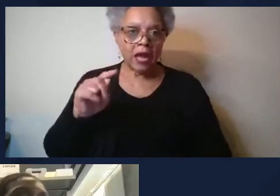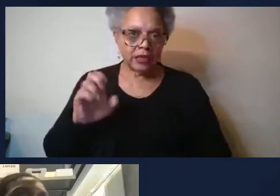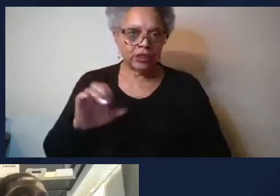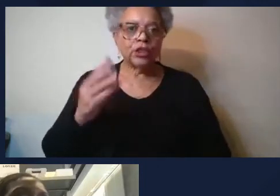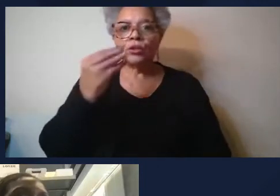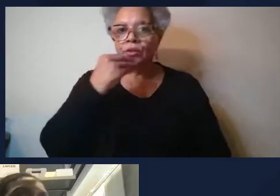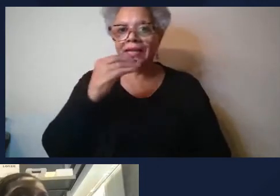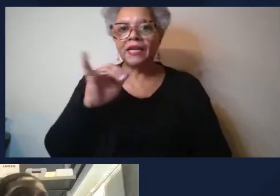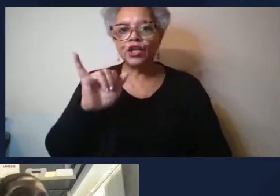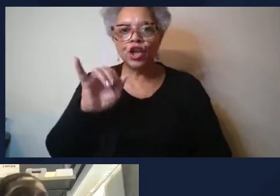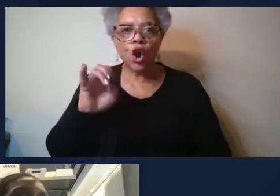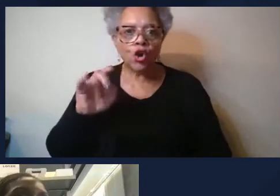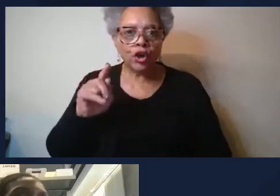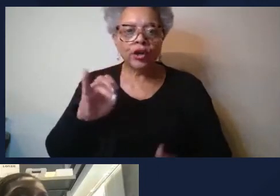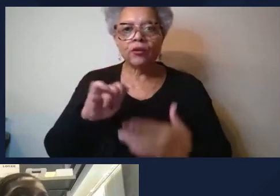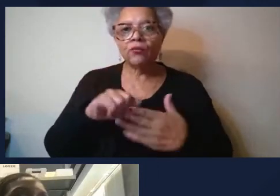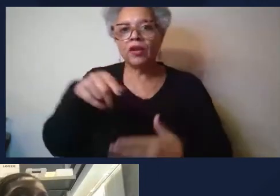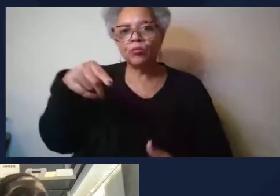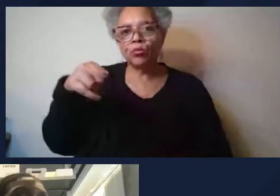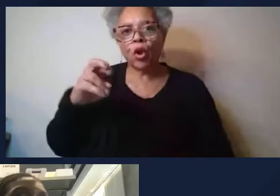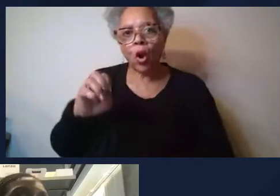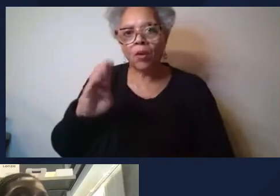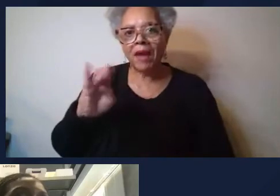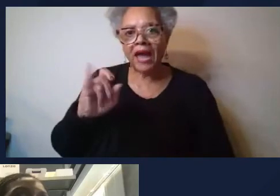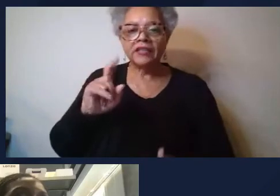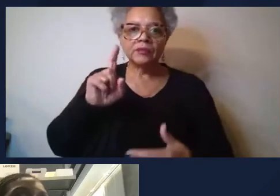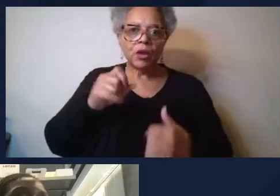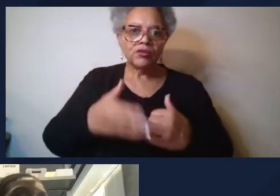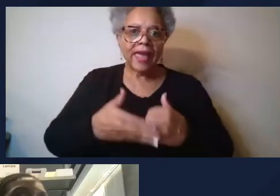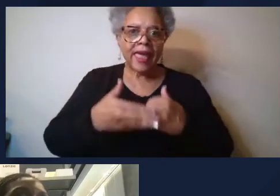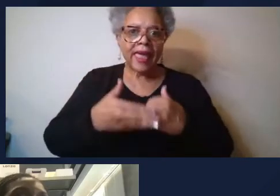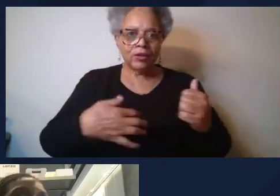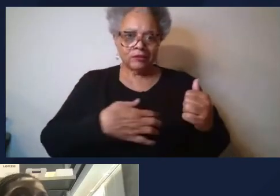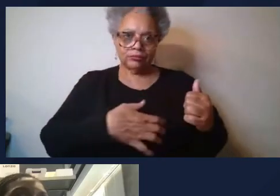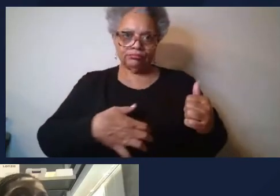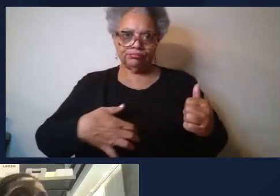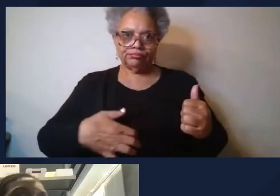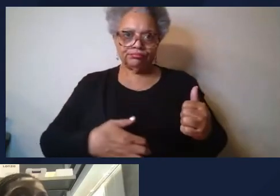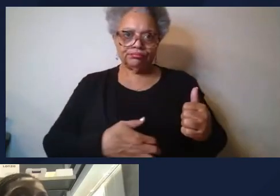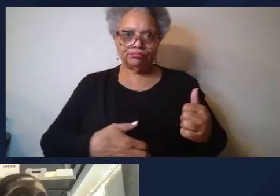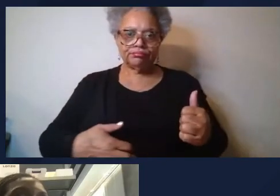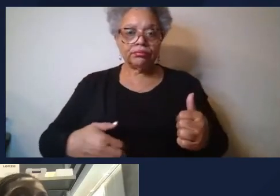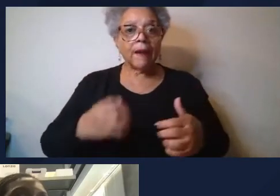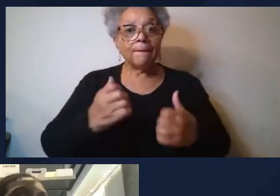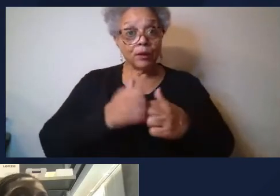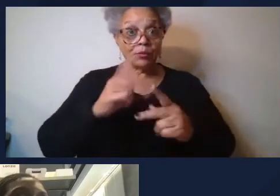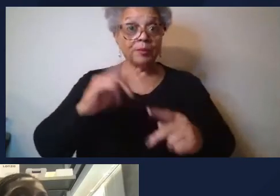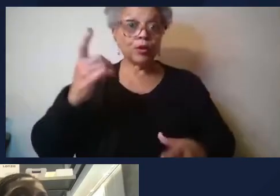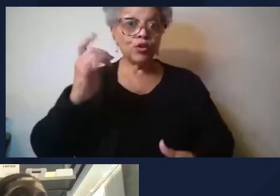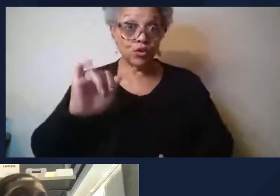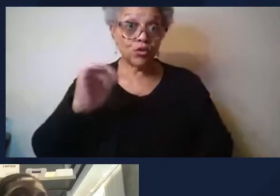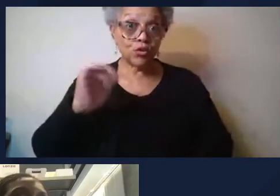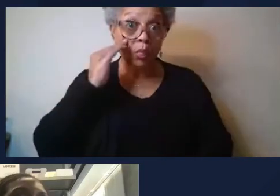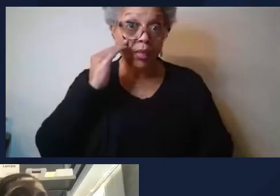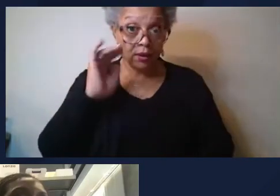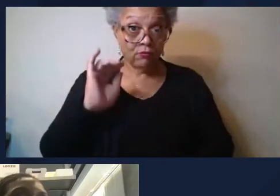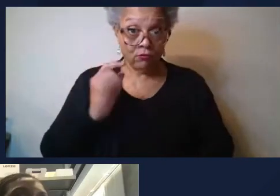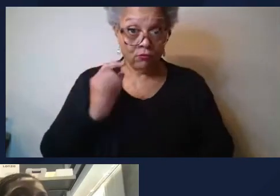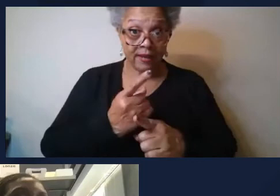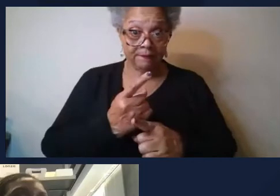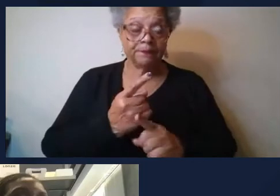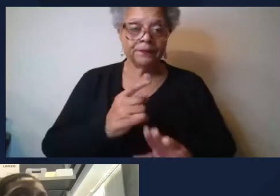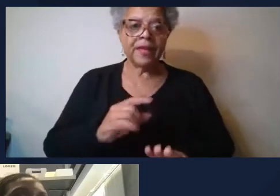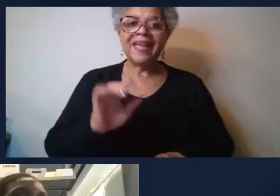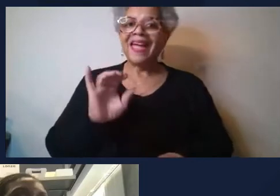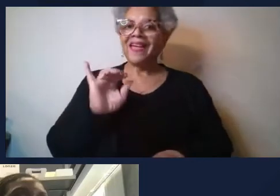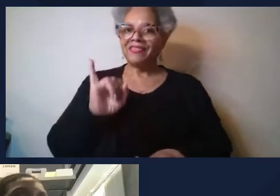yogurt with probiotics in that, and it's supposed to help your gut. Most people know that, and they're like, "Oh yeah." I'm like, "Okay." So that's